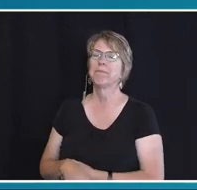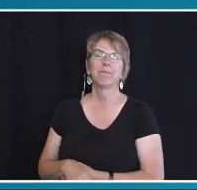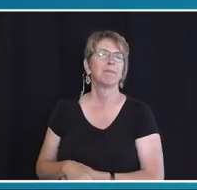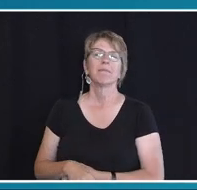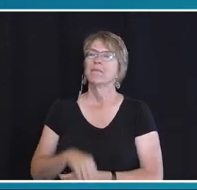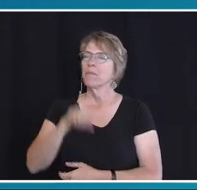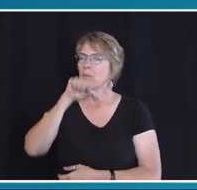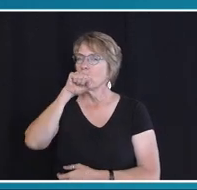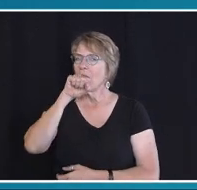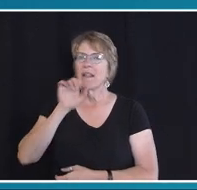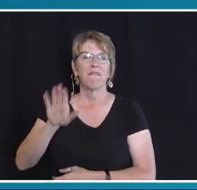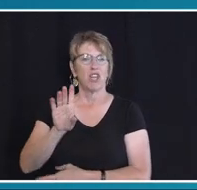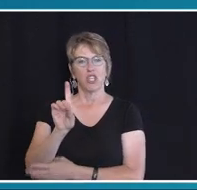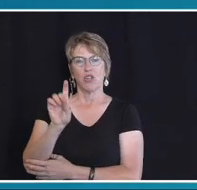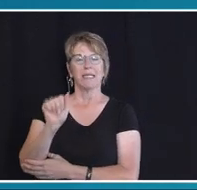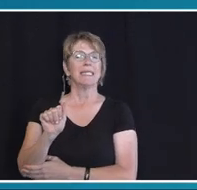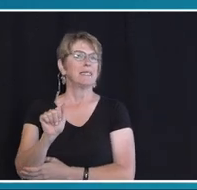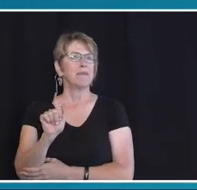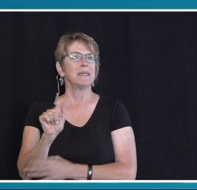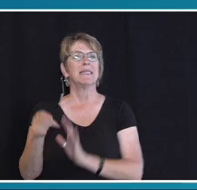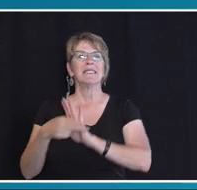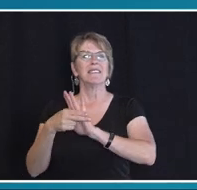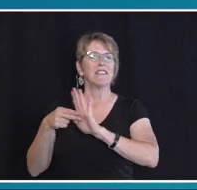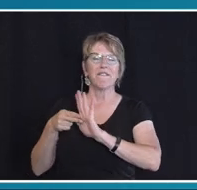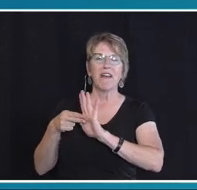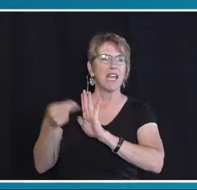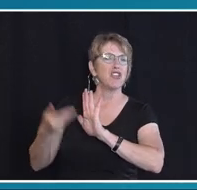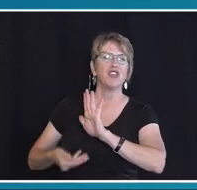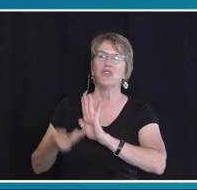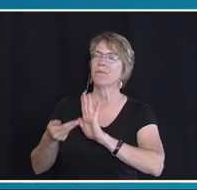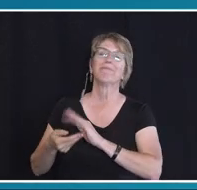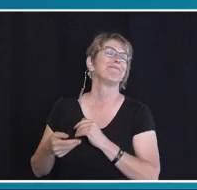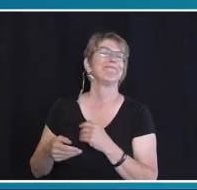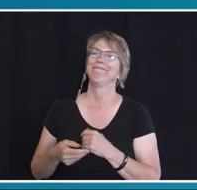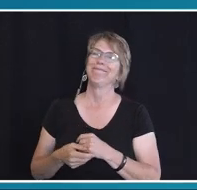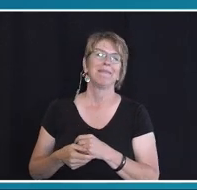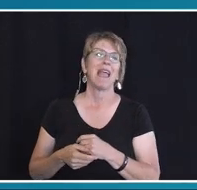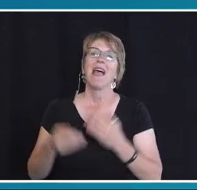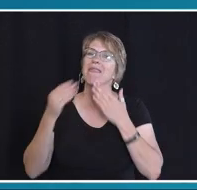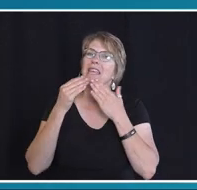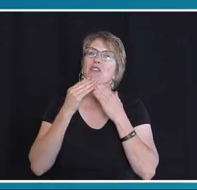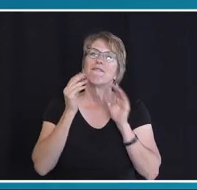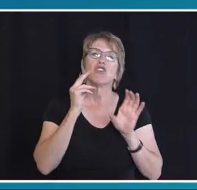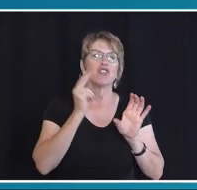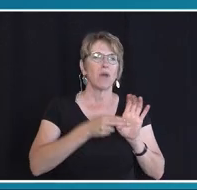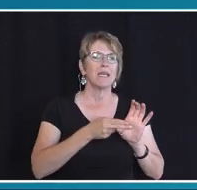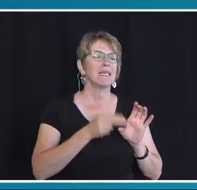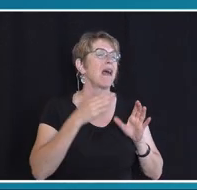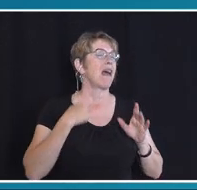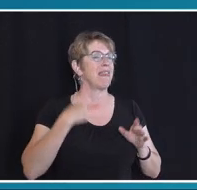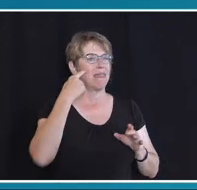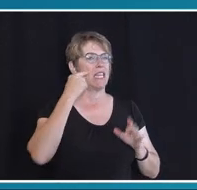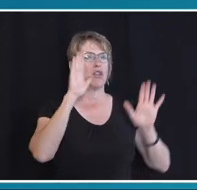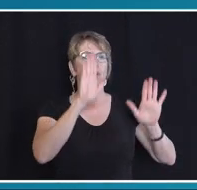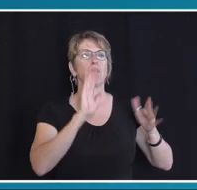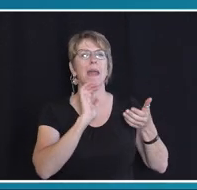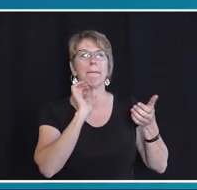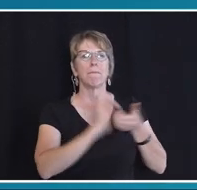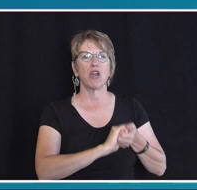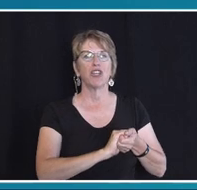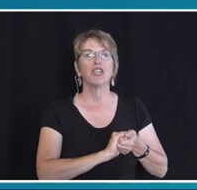you said. You know, don't let your disability define you. Thank you for joining us. I think you're a great partner in all of